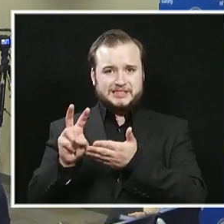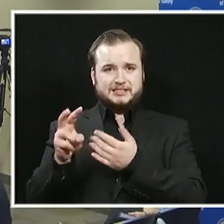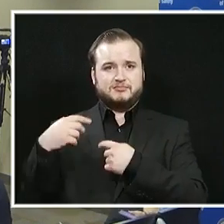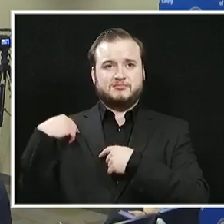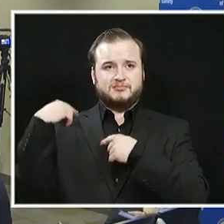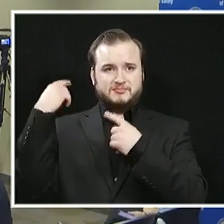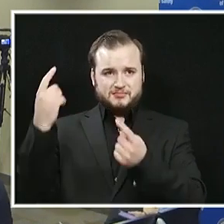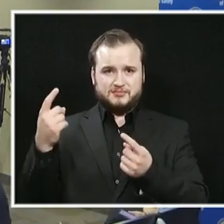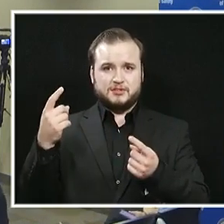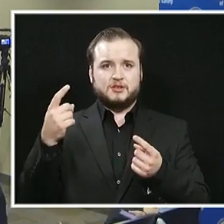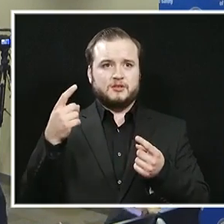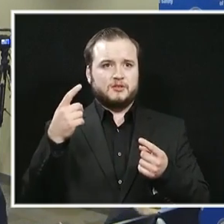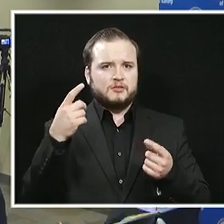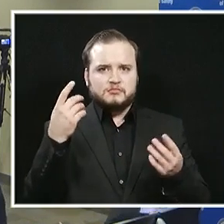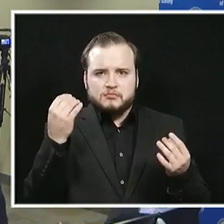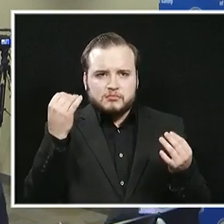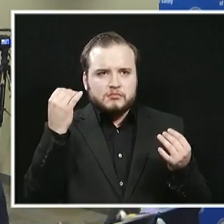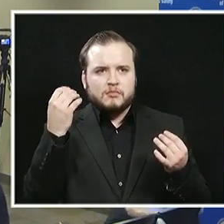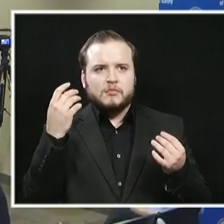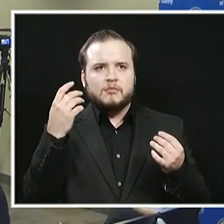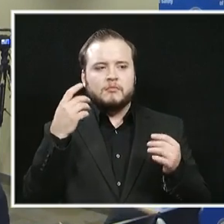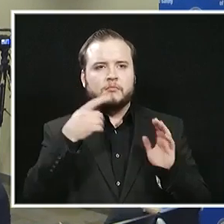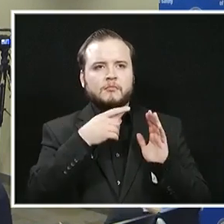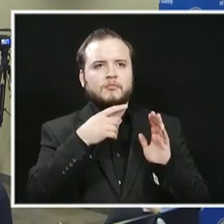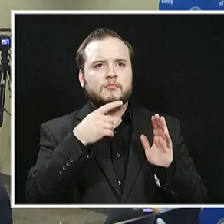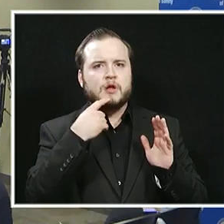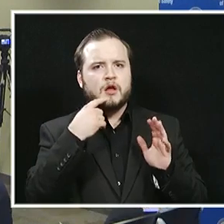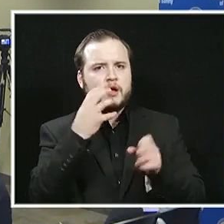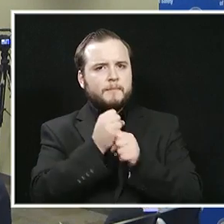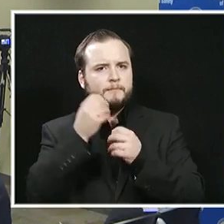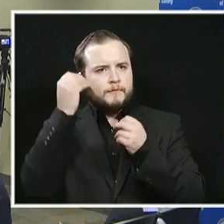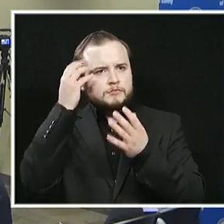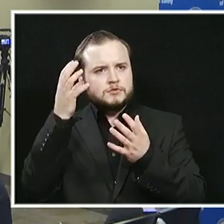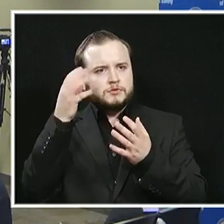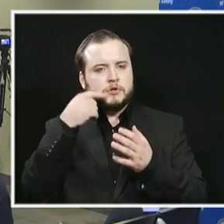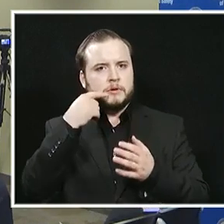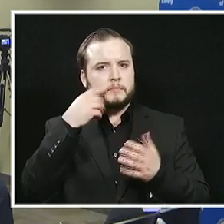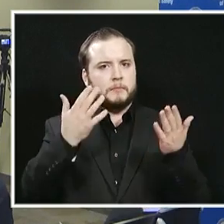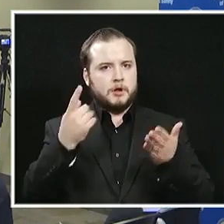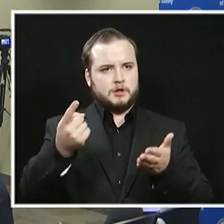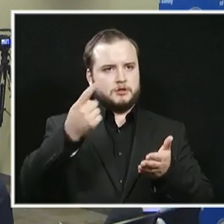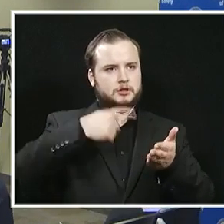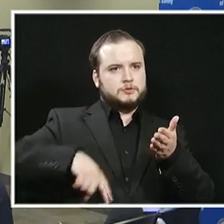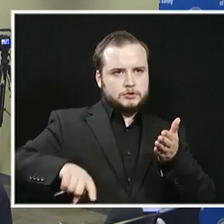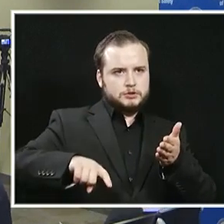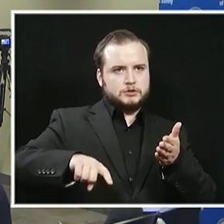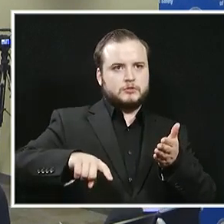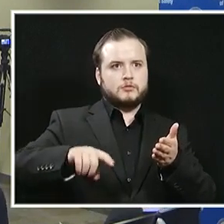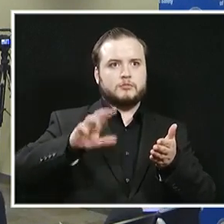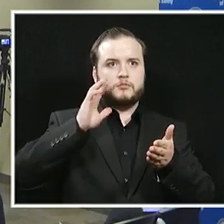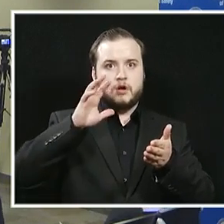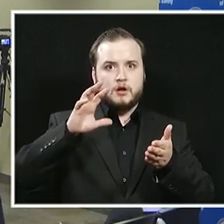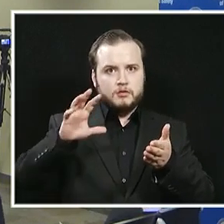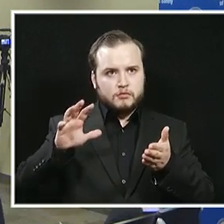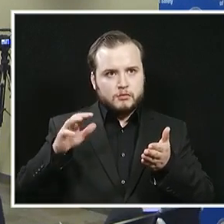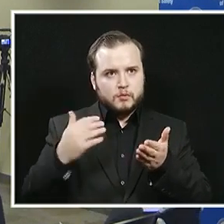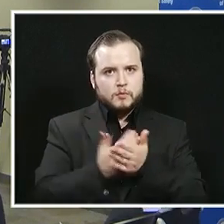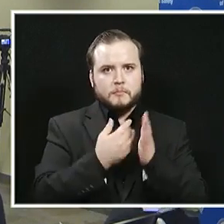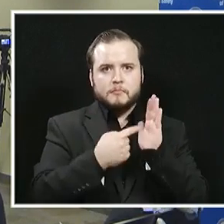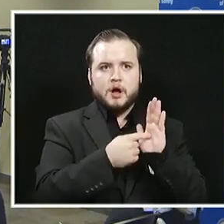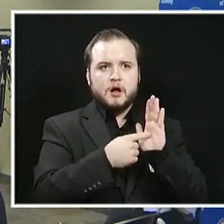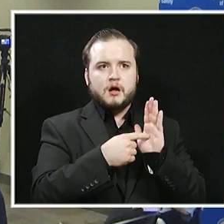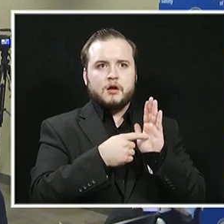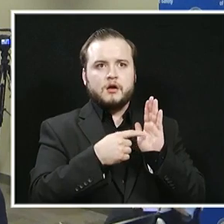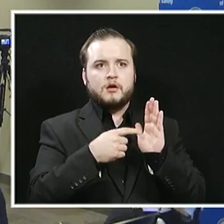guiding you. And I know there's something that sounds like is coming out maybe next week. Right now, are you still working off the modeling that you had